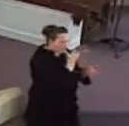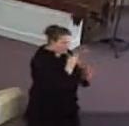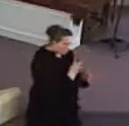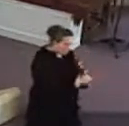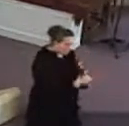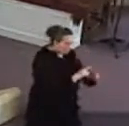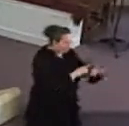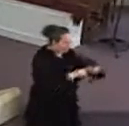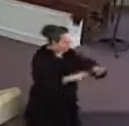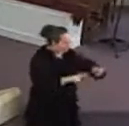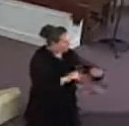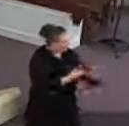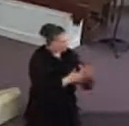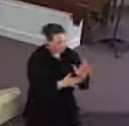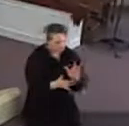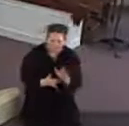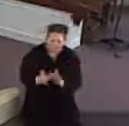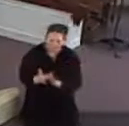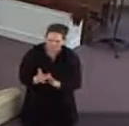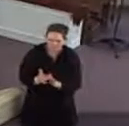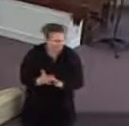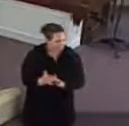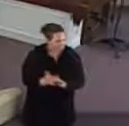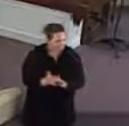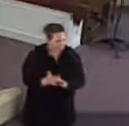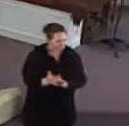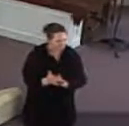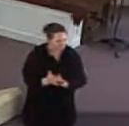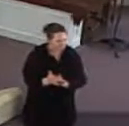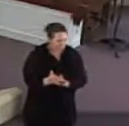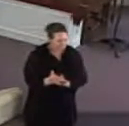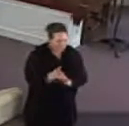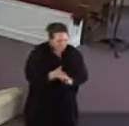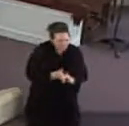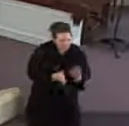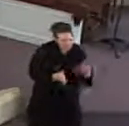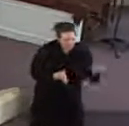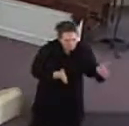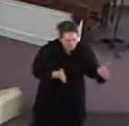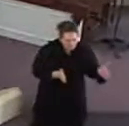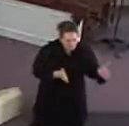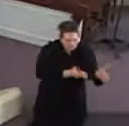But Jesus said, I've come to give a little space here.